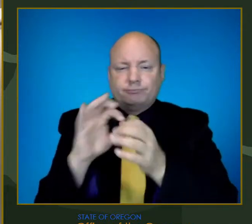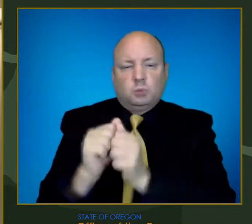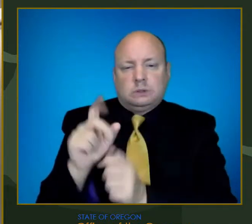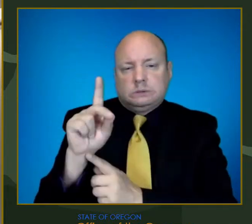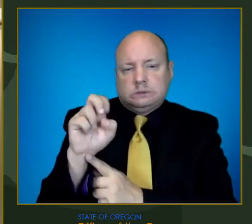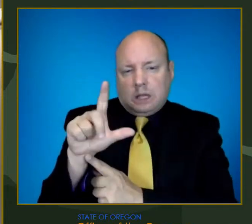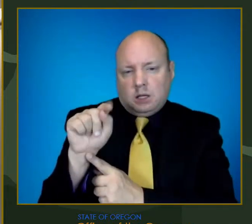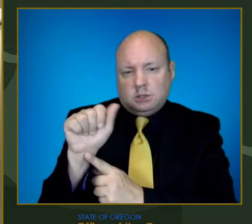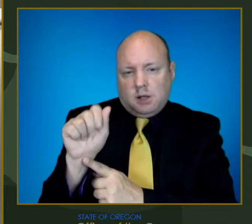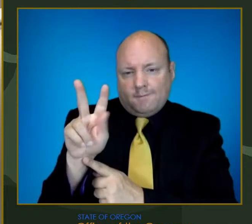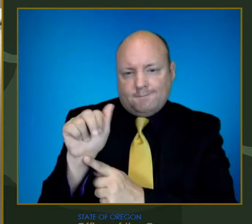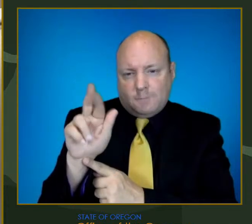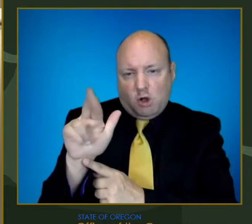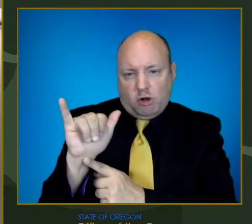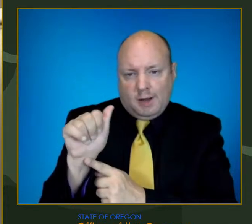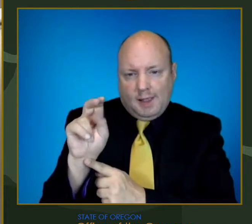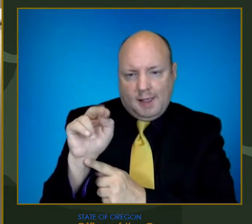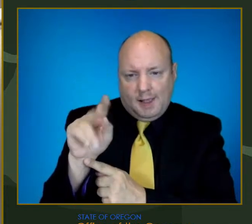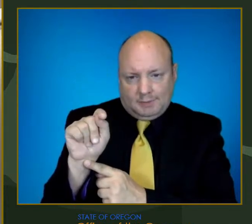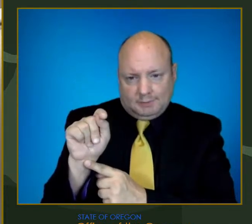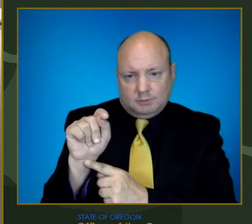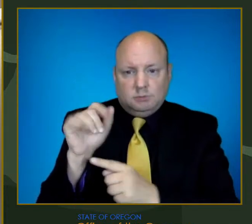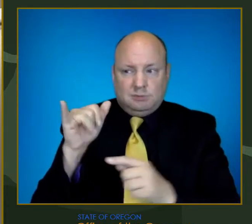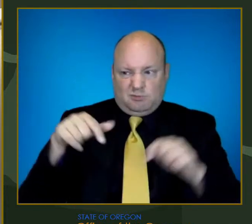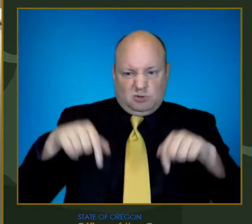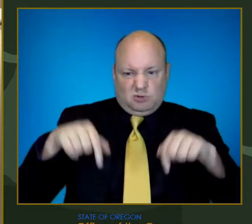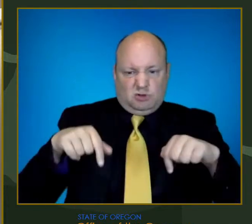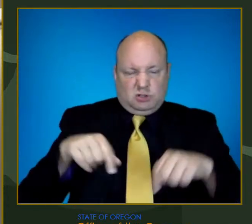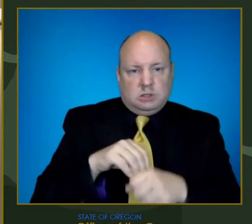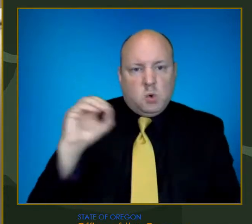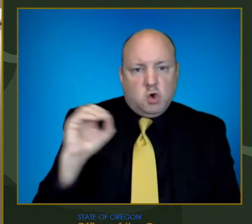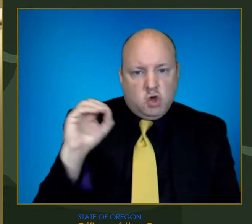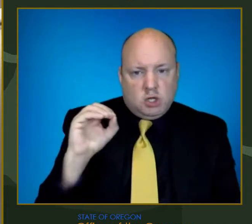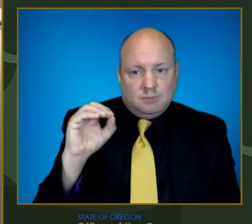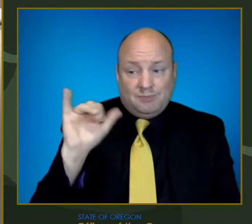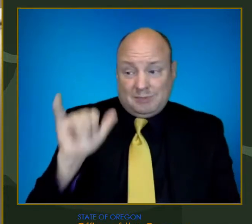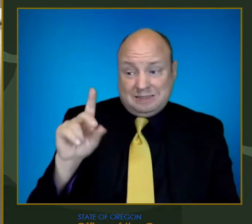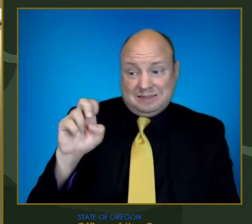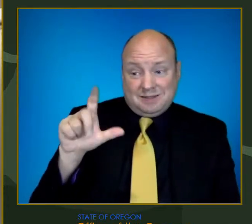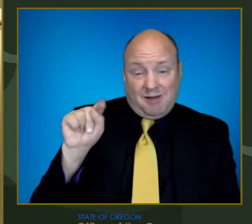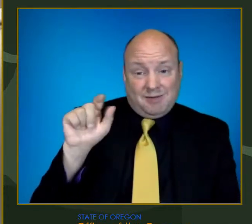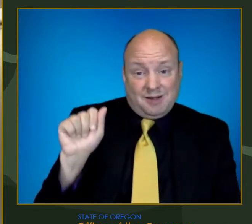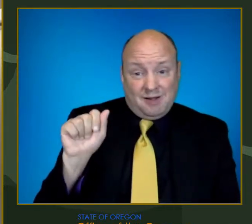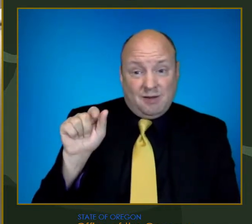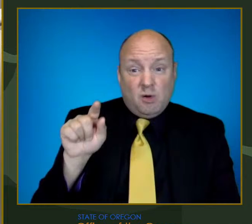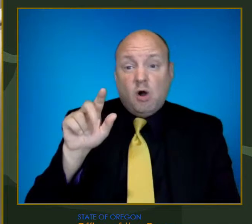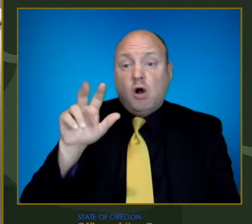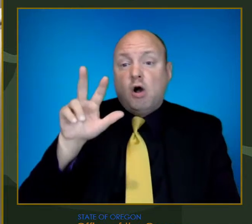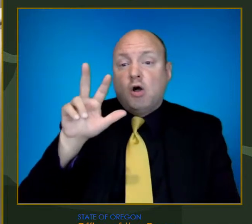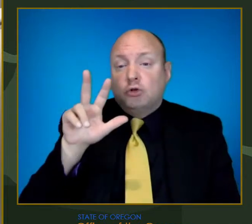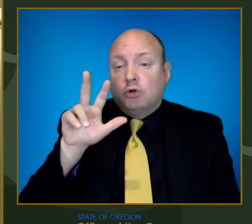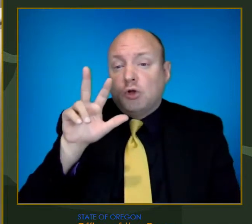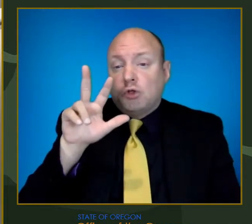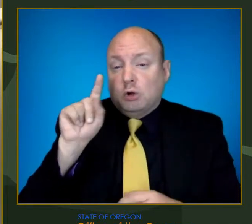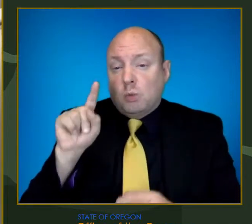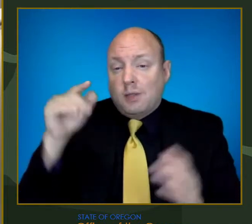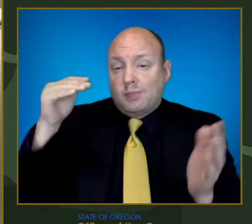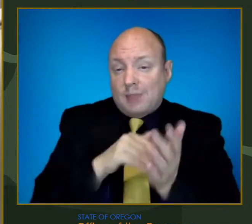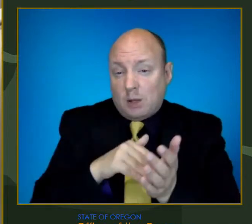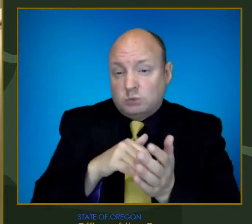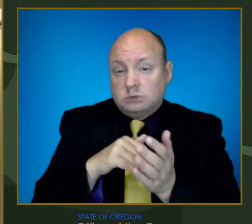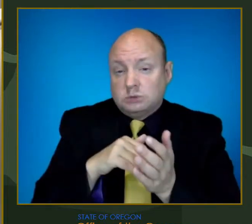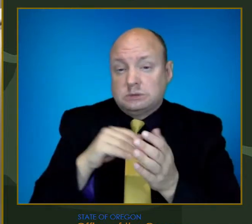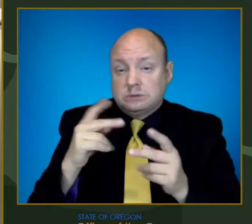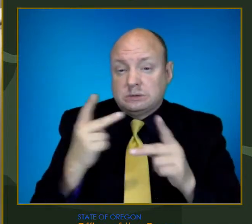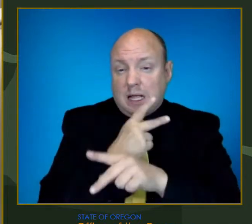time. This particular variant carries 1,000 times the viral particles in the respiratory parts of the body, which makes